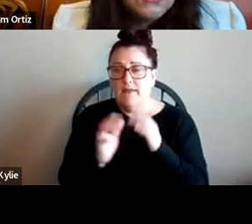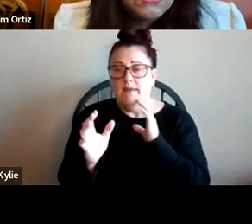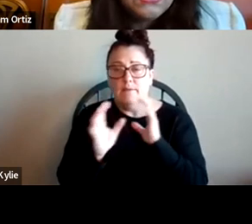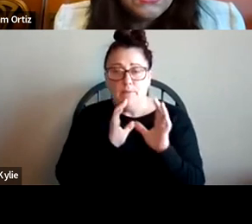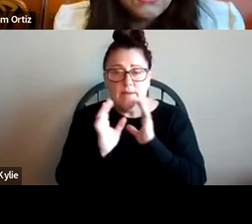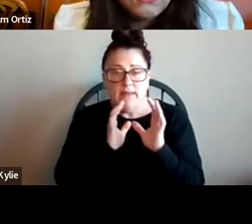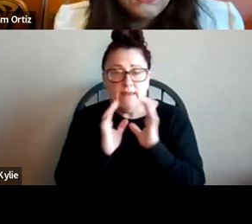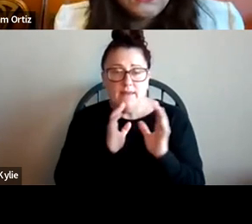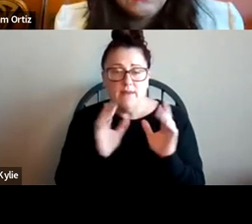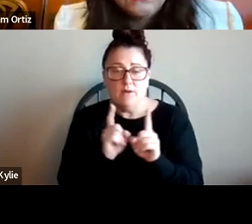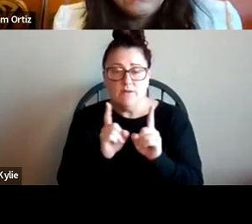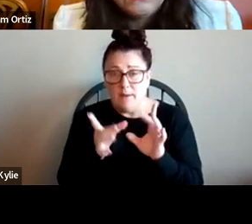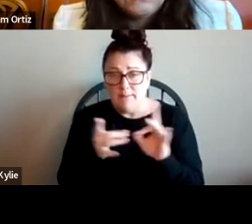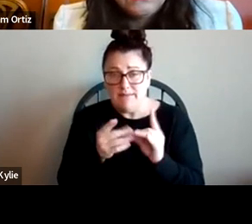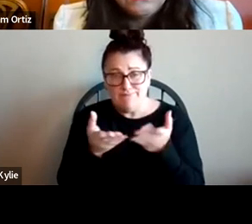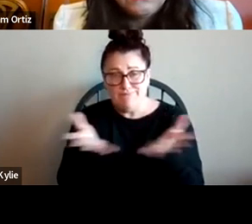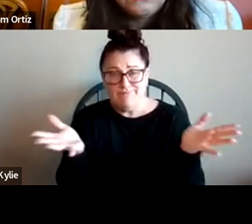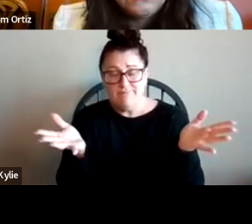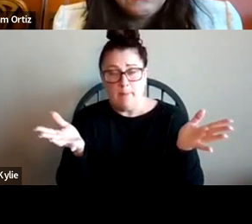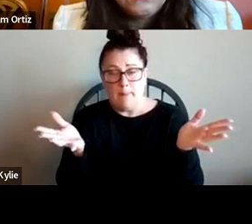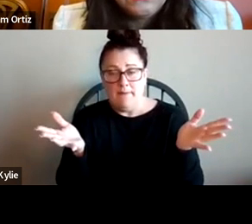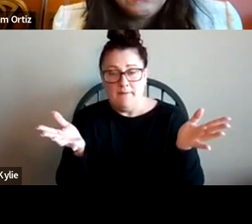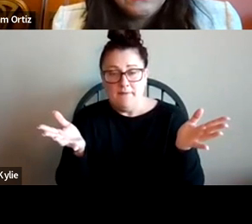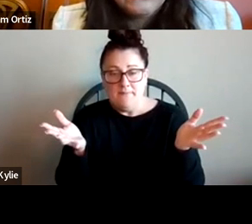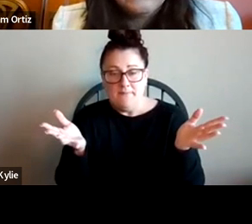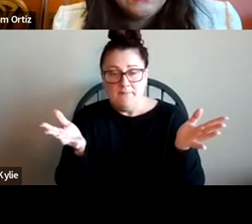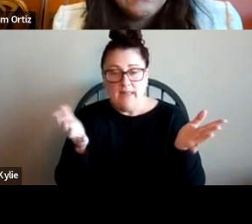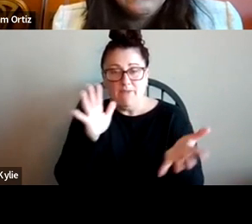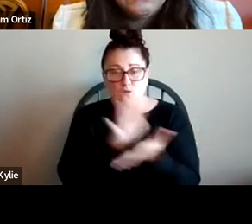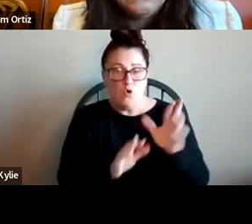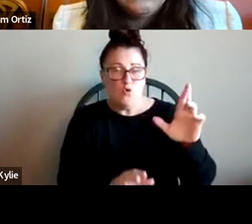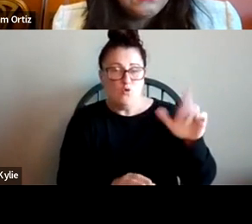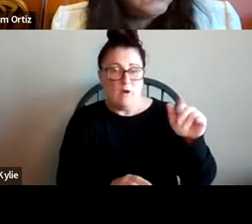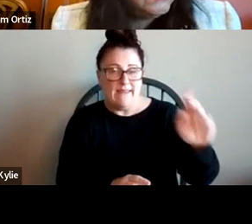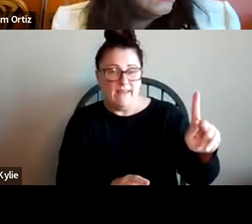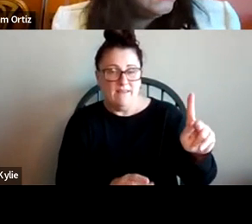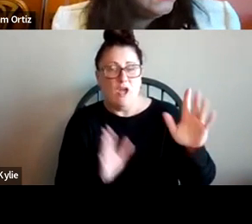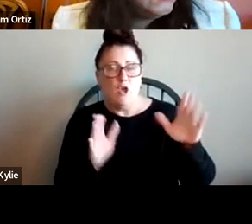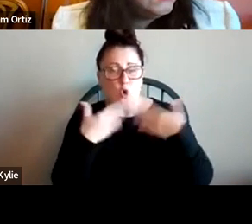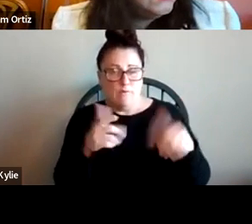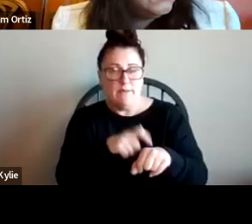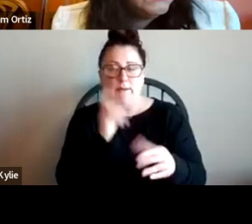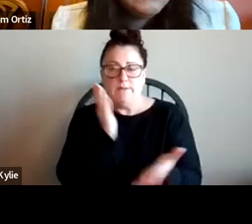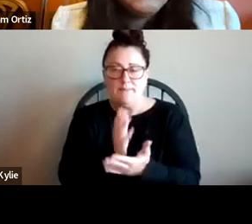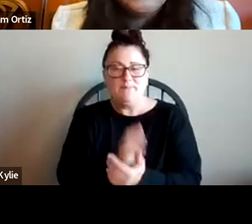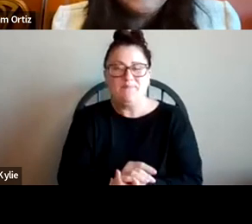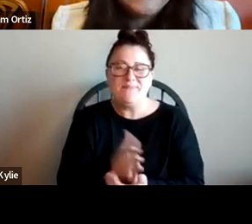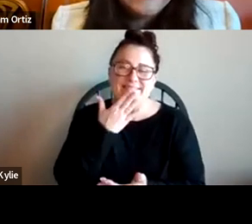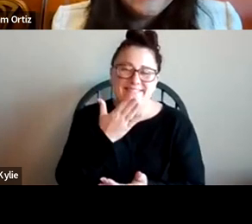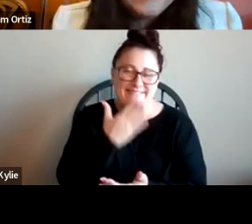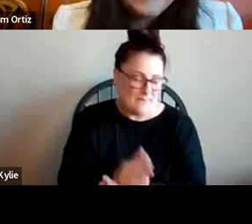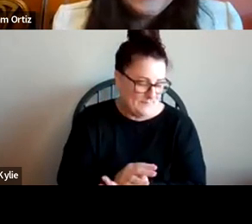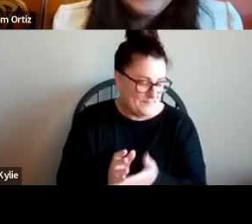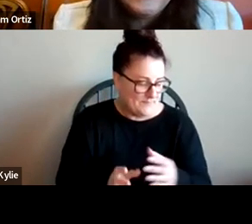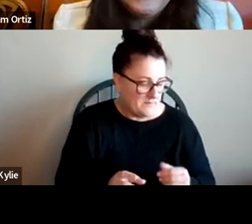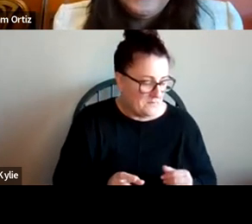communicating, and it sends a message to everyone to have these schools ranked by tier. I'm probably over time, so I will stop there, but thank you for hearing me